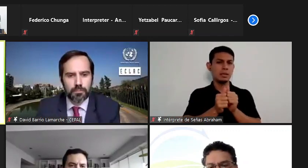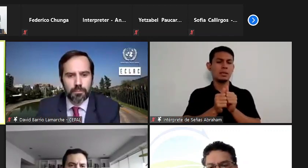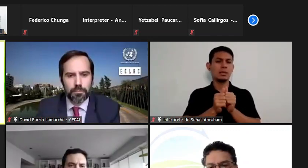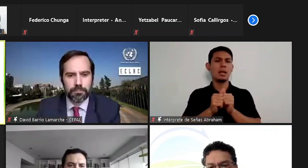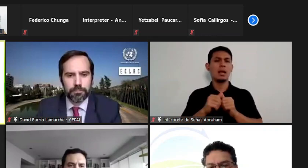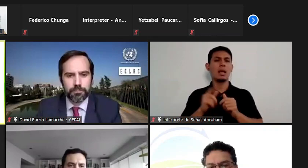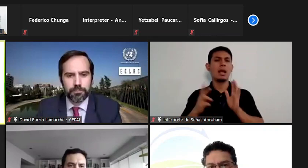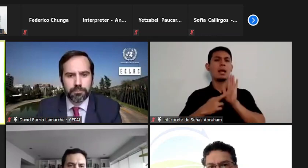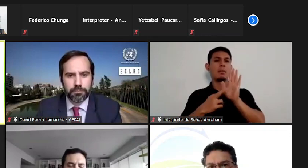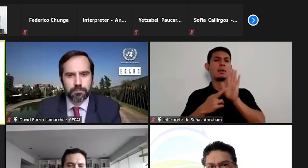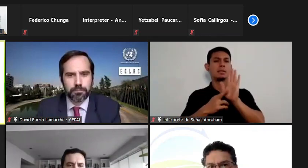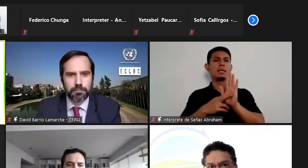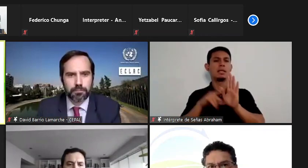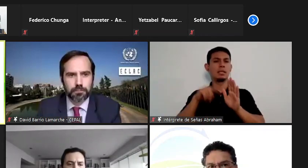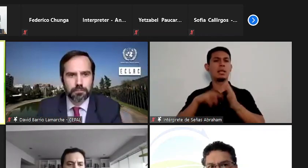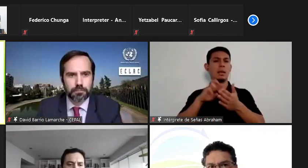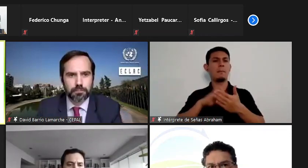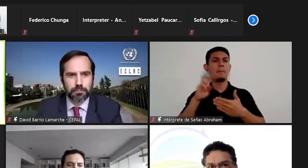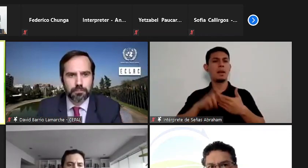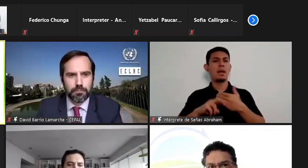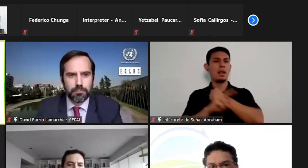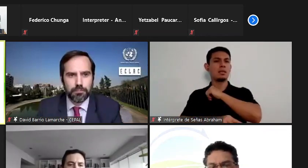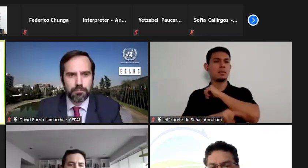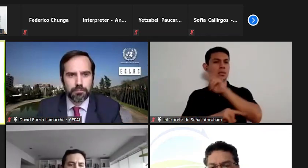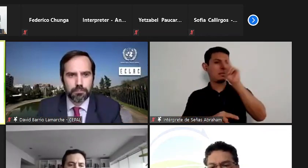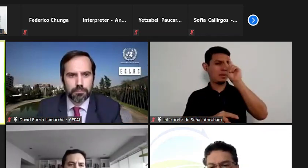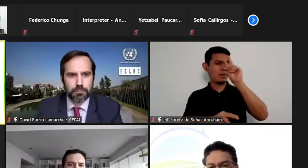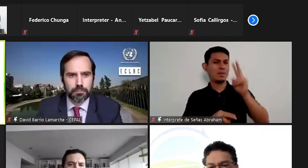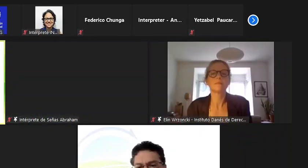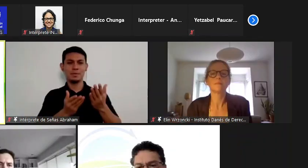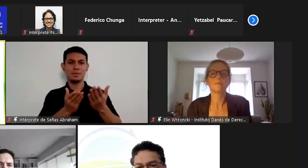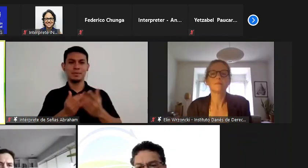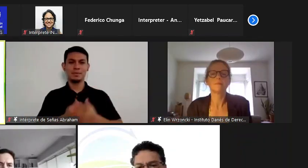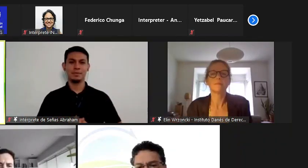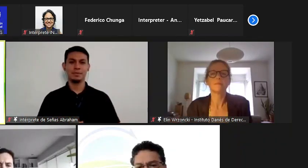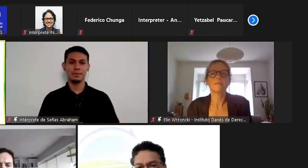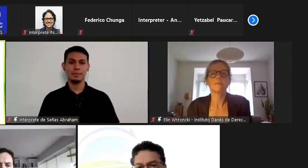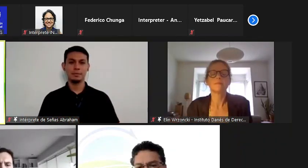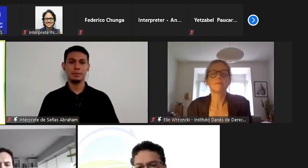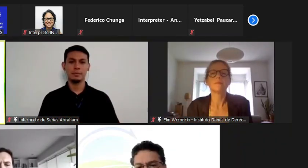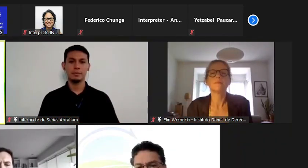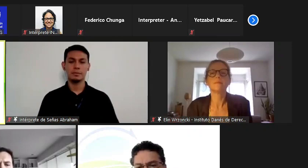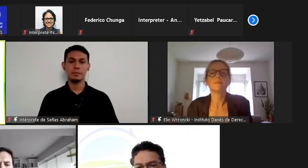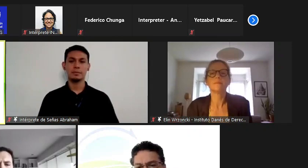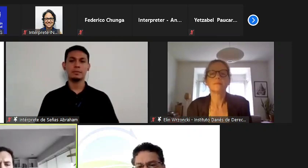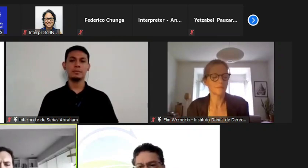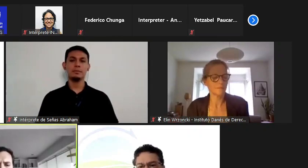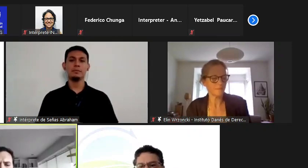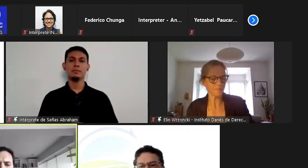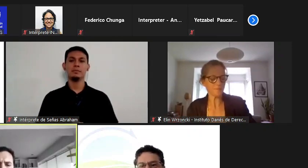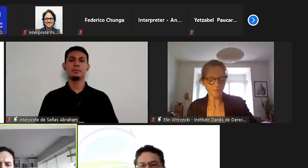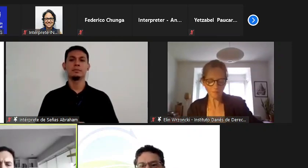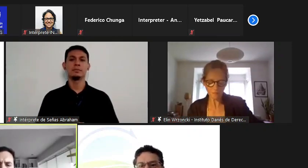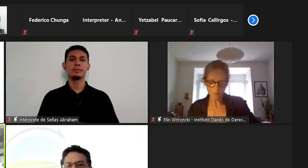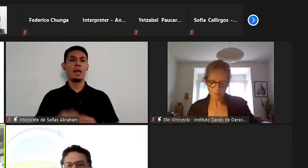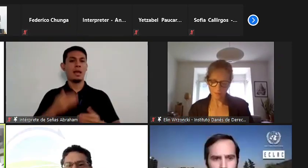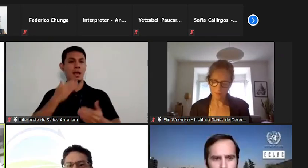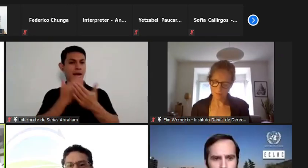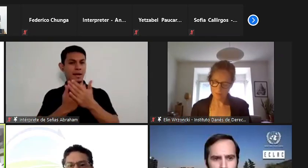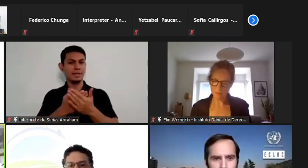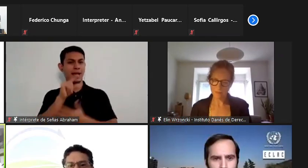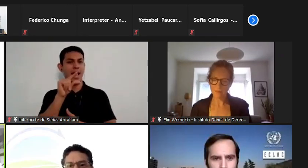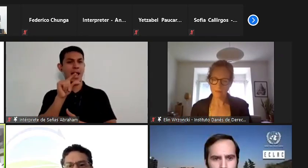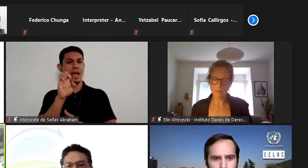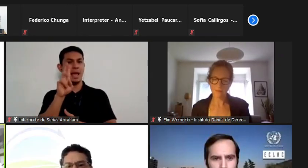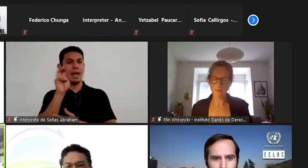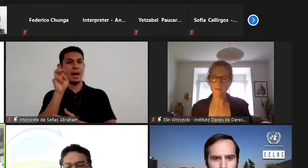promotion of competitiveness that this national plan action plan represents in peru go ahead please thank you